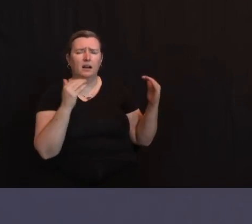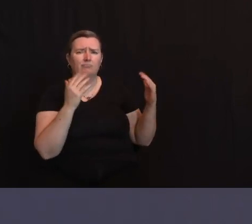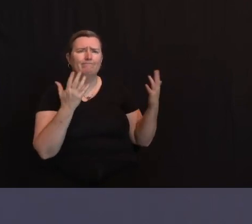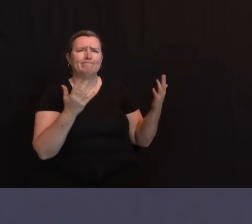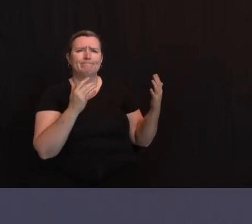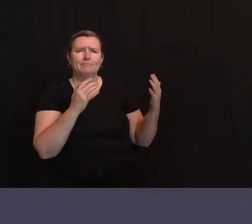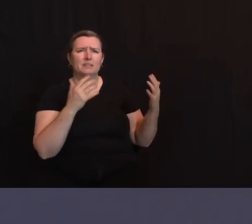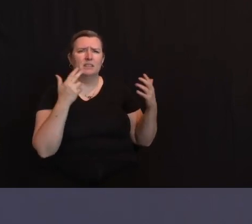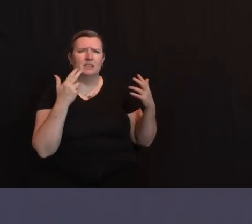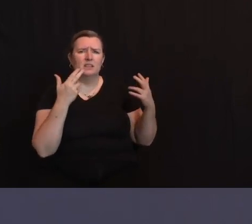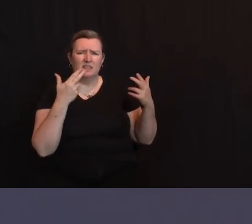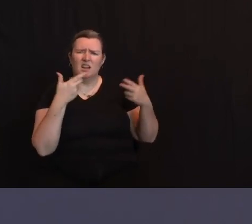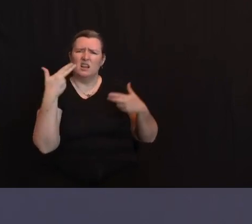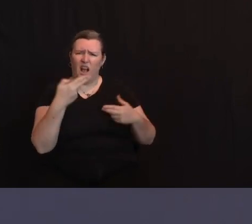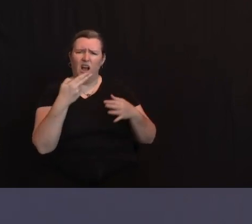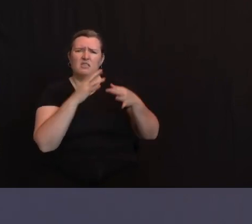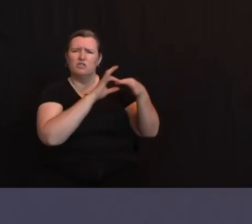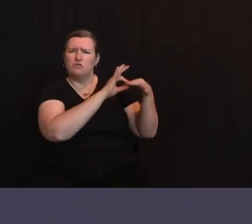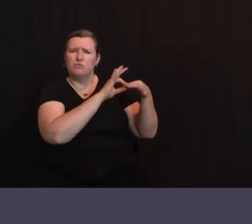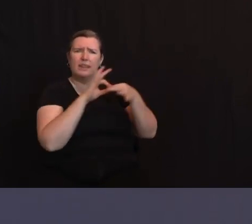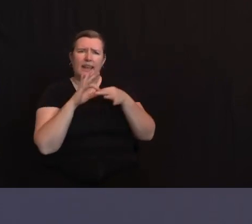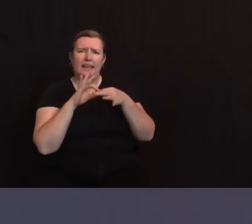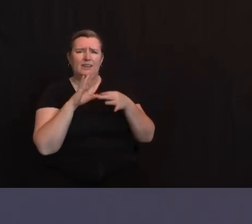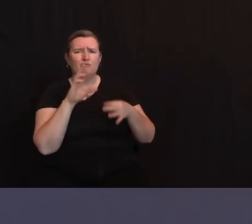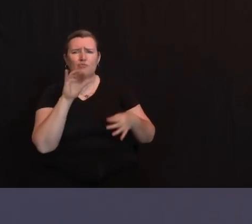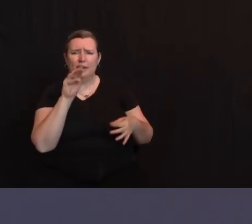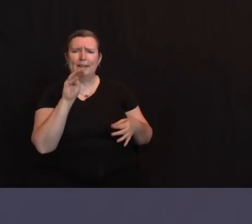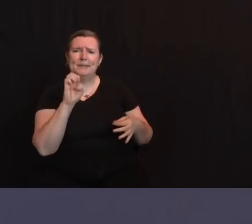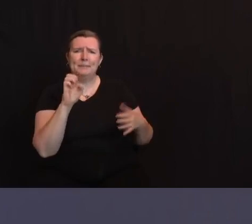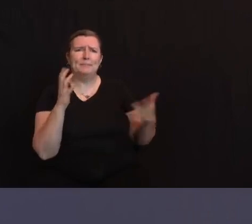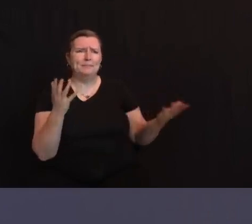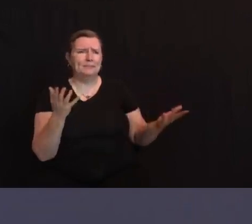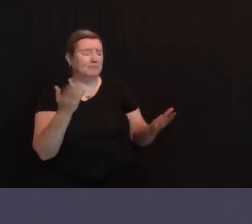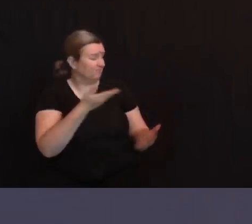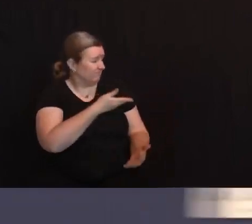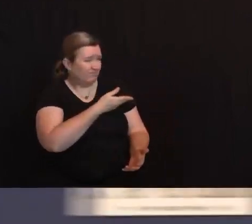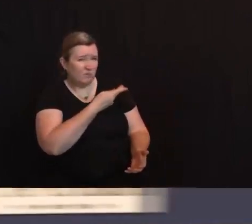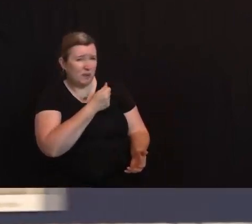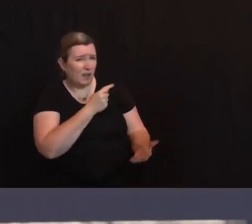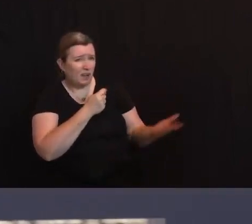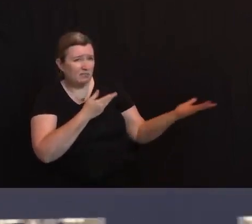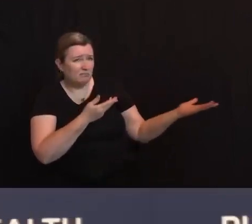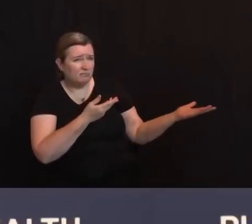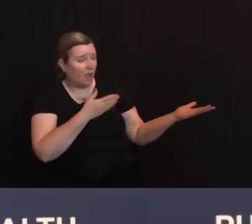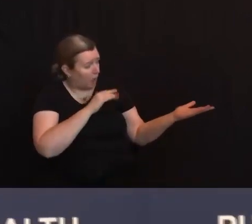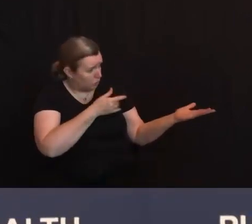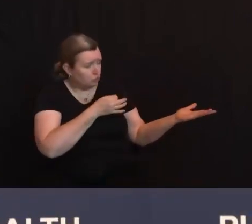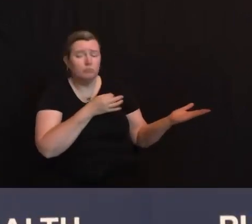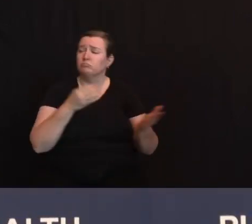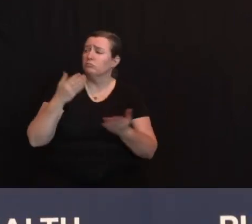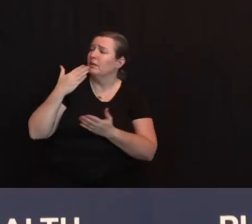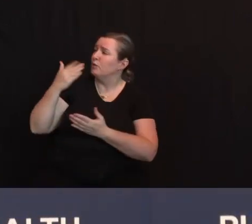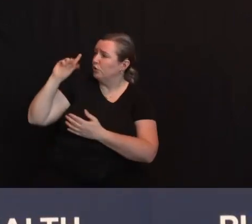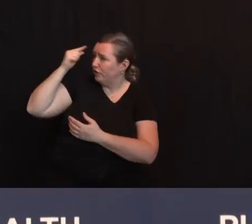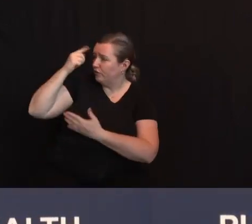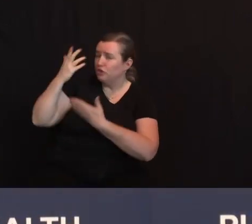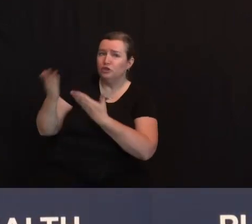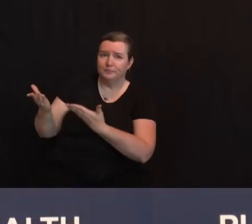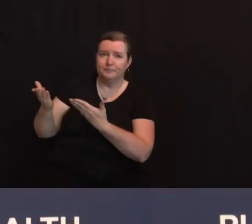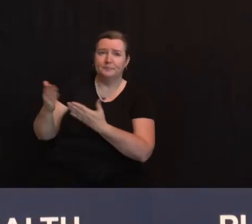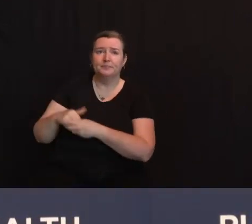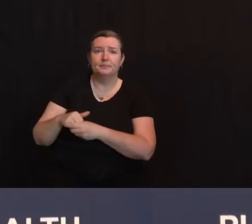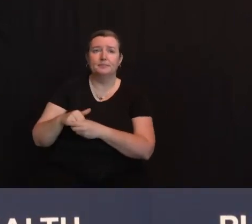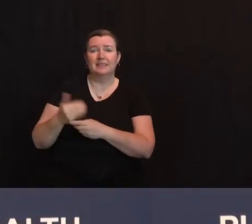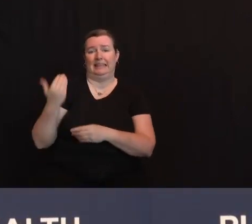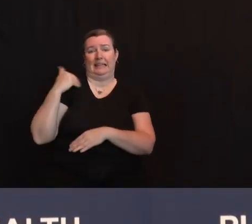gun-related crimes, et cetera, and anything else you got. Great to have you. Thank you, Governor. Good afternoon. With regard to last night on the overnight